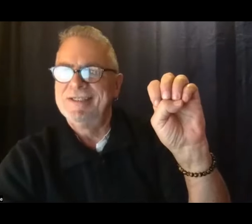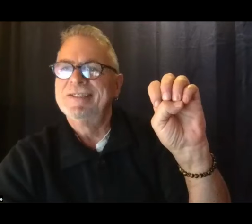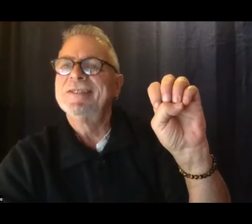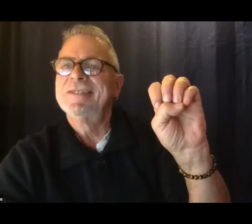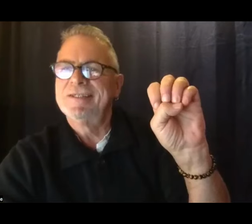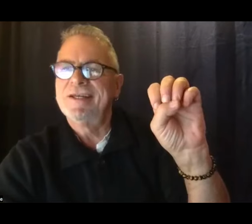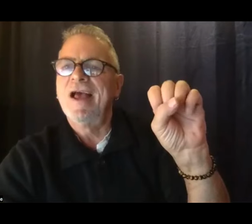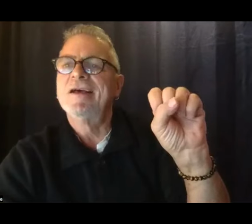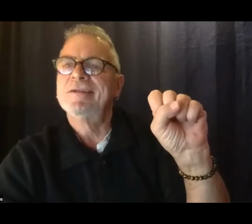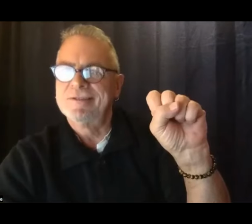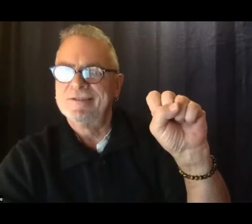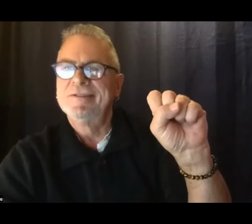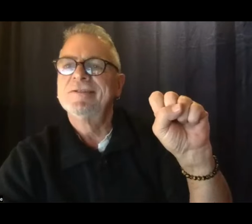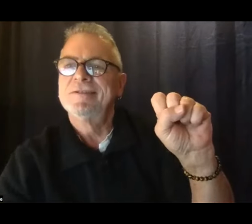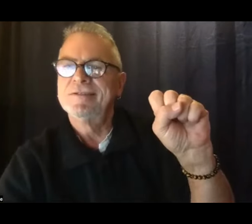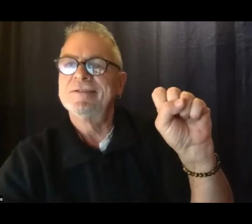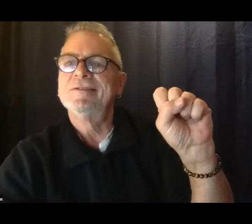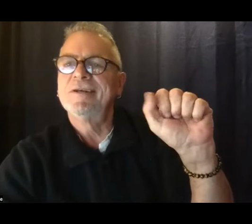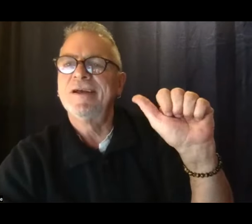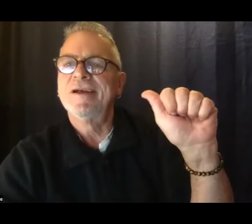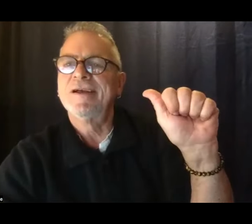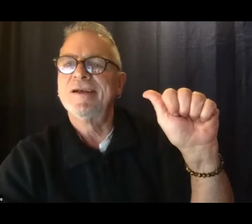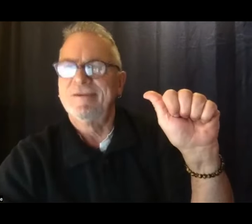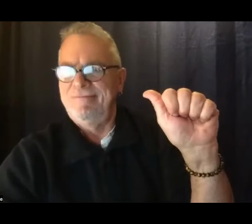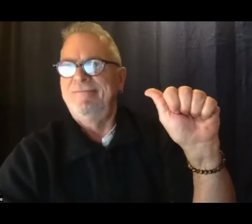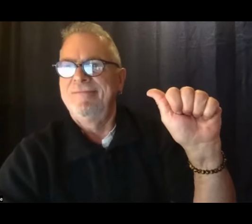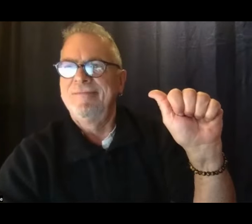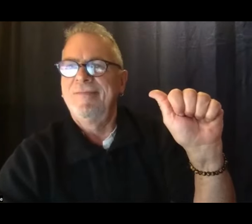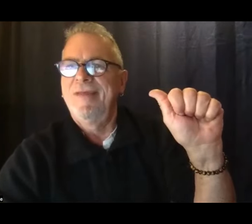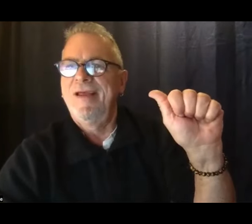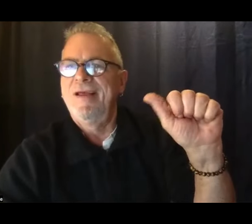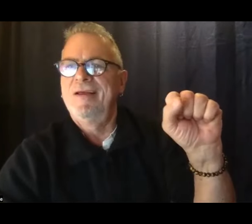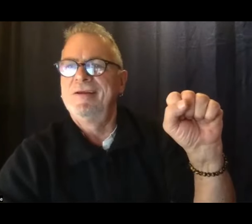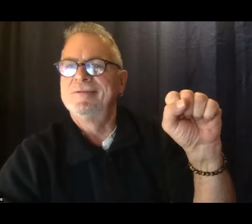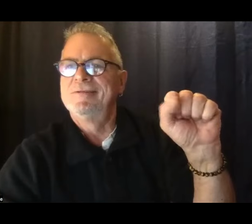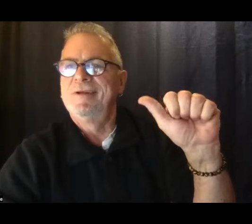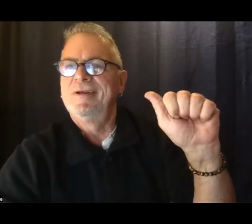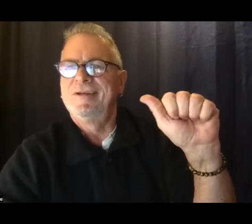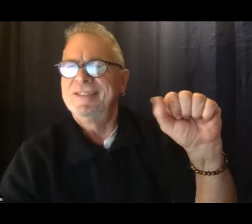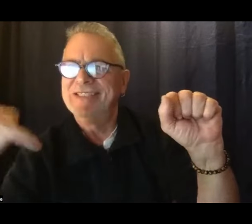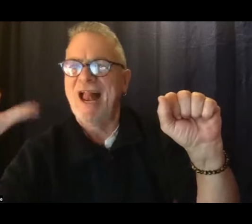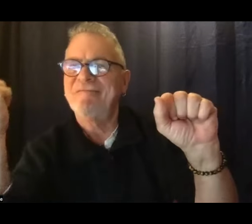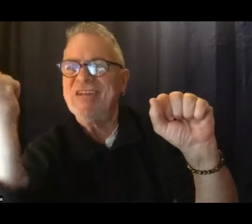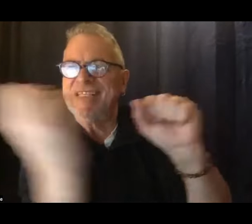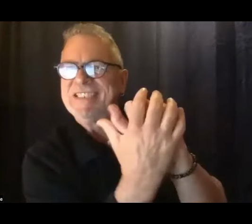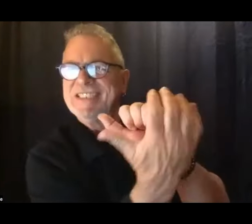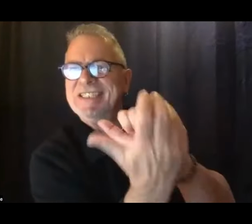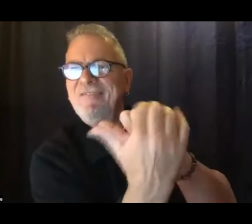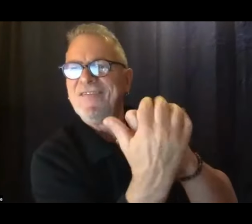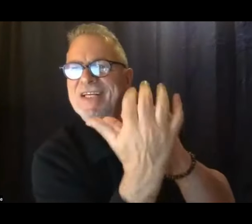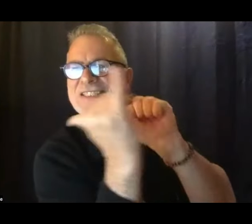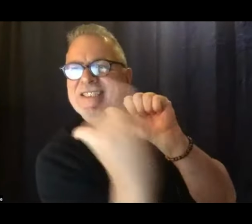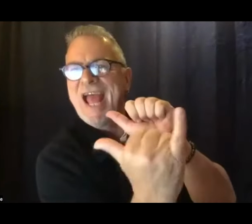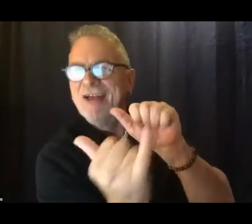extending that first joint. So it's still a part of the fist. Then we've got the A,